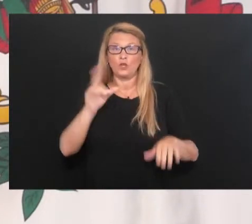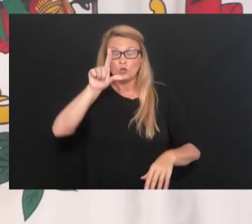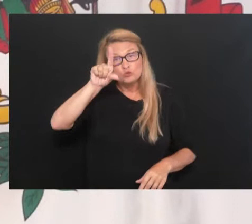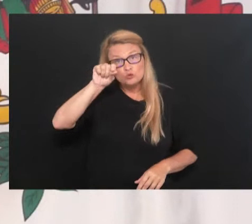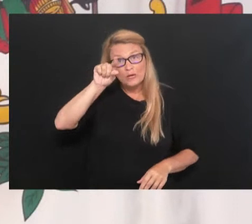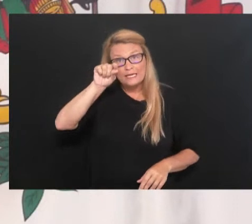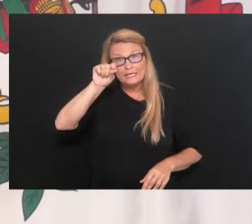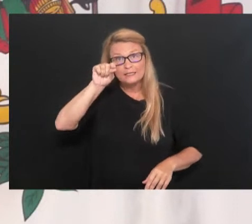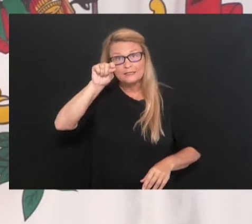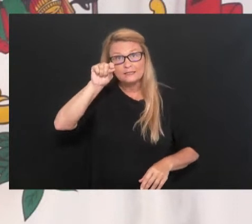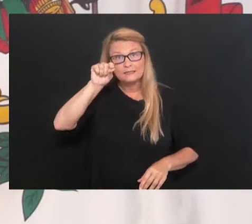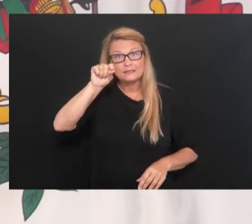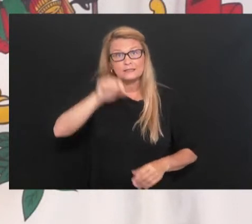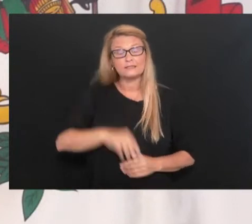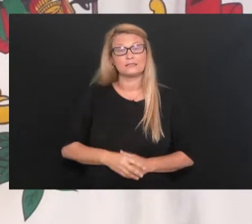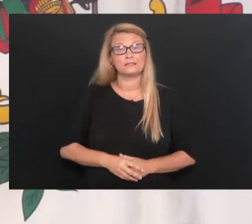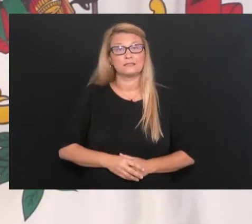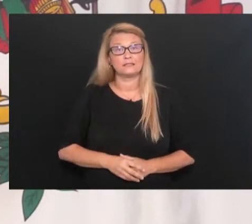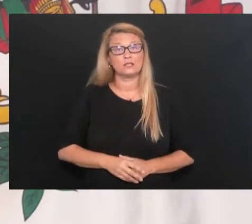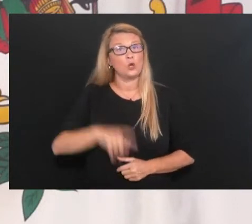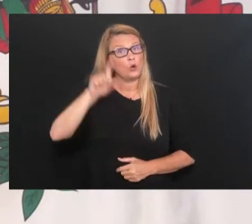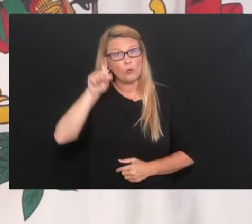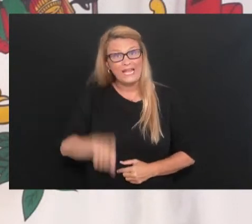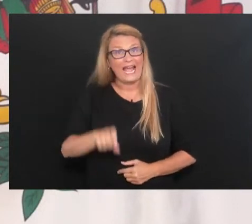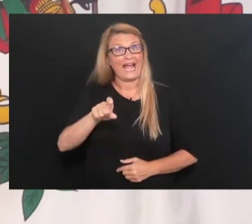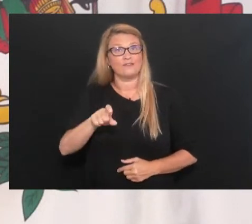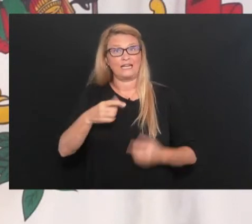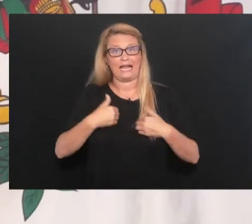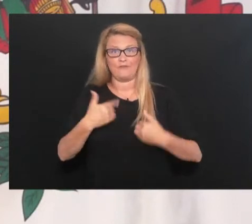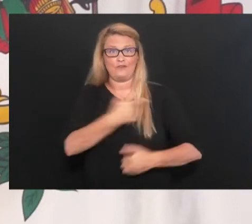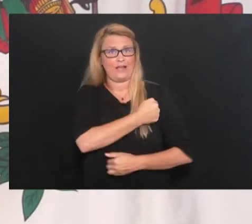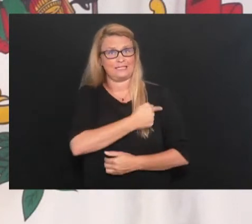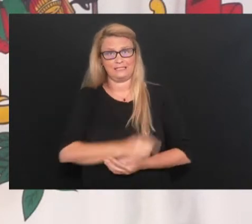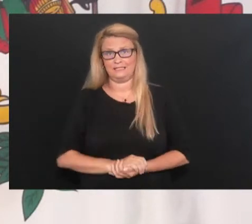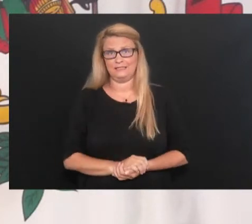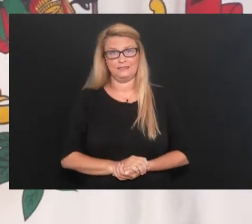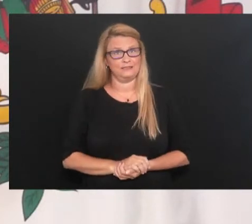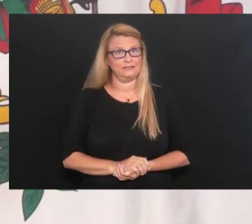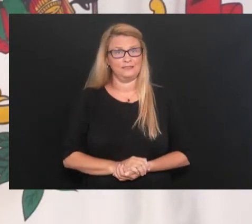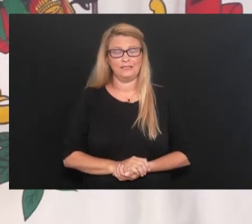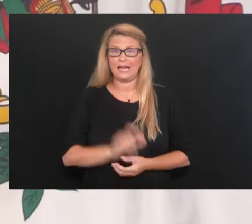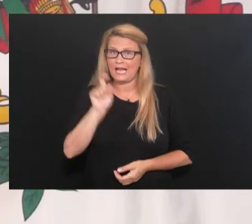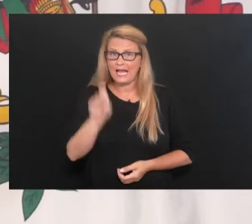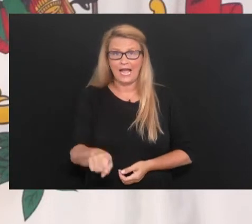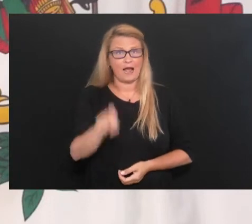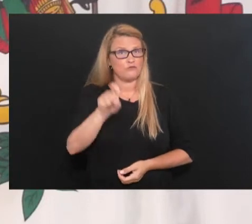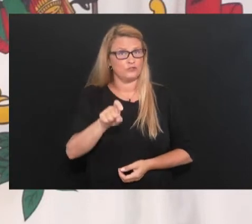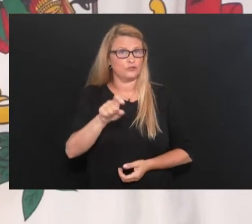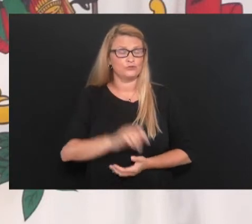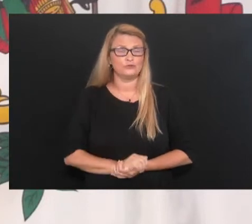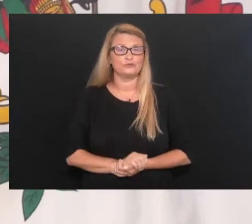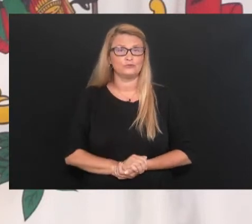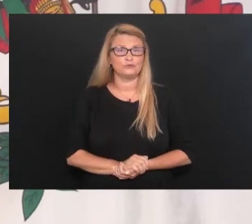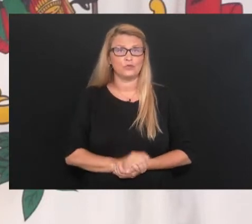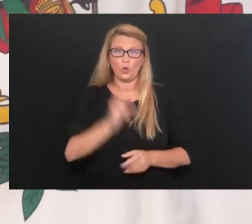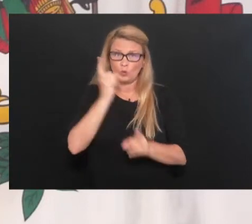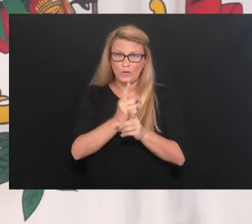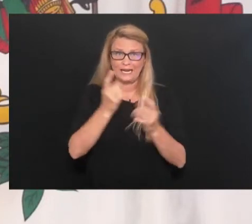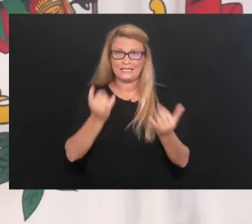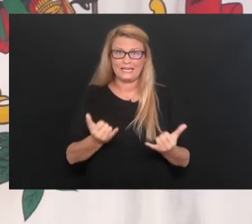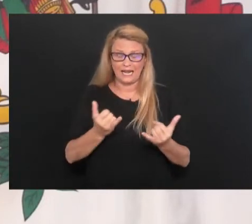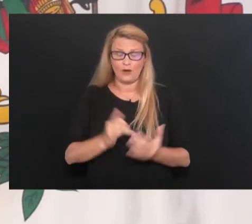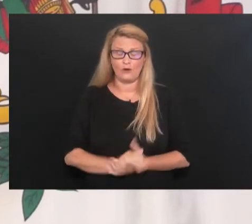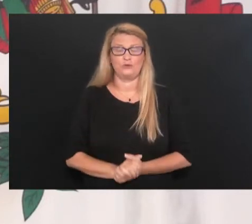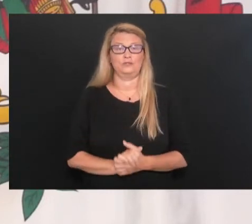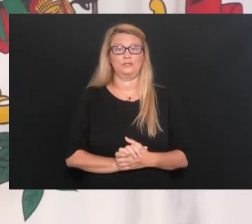Absolutely, we have got to get vaccinated. We have got to get vaccinated right now, and I'll get into it in just